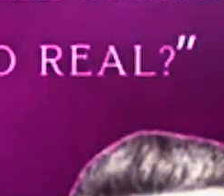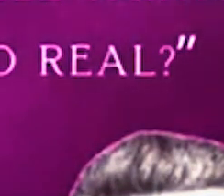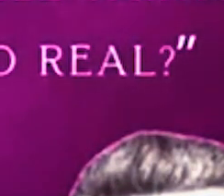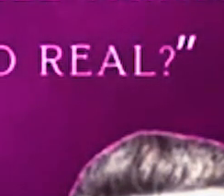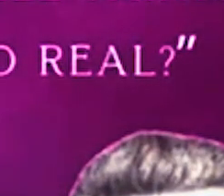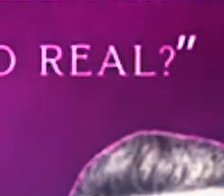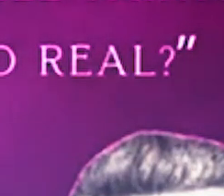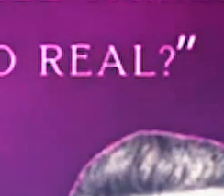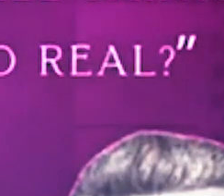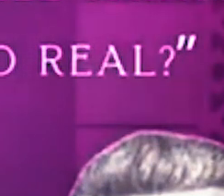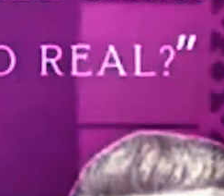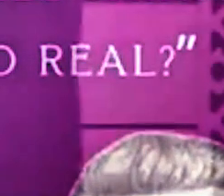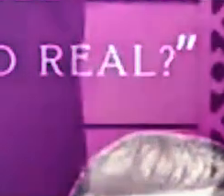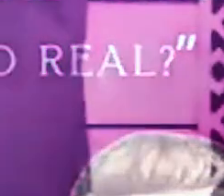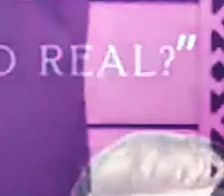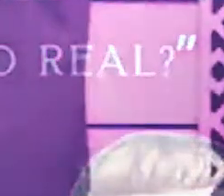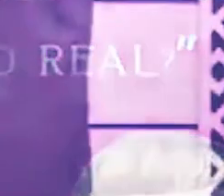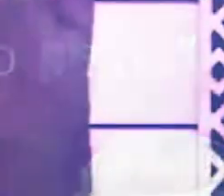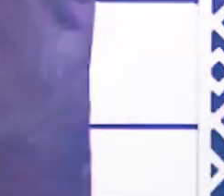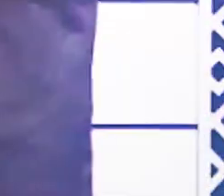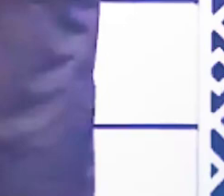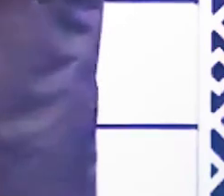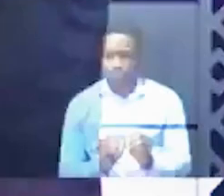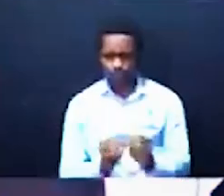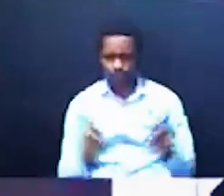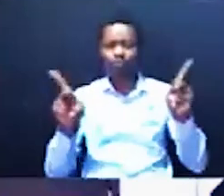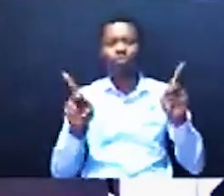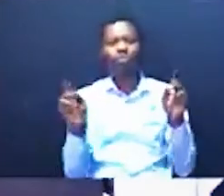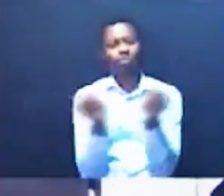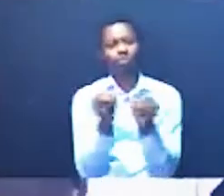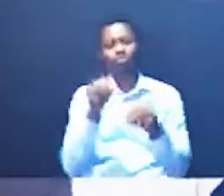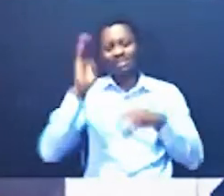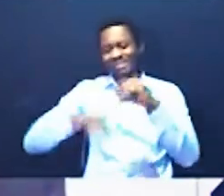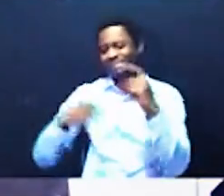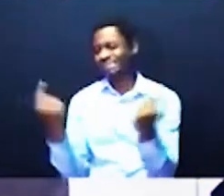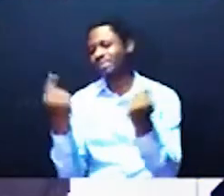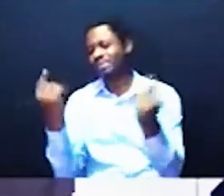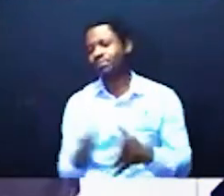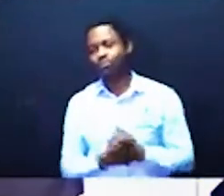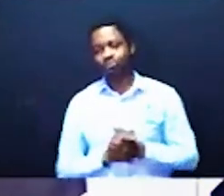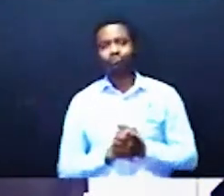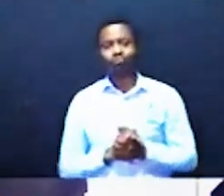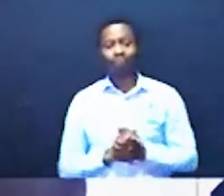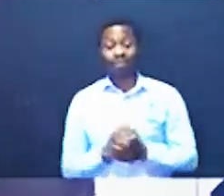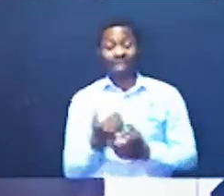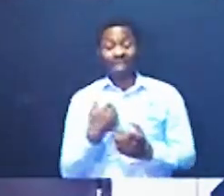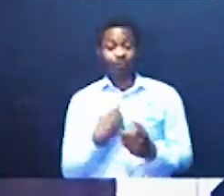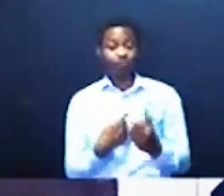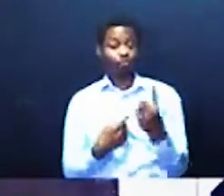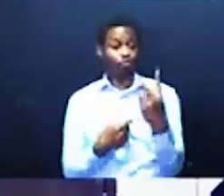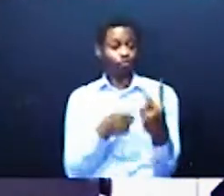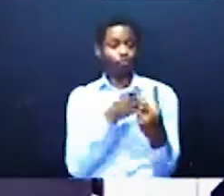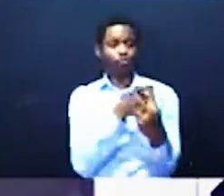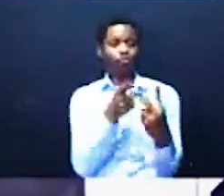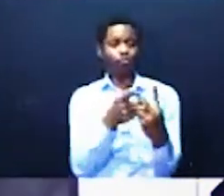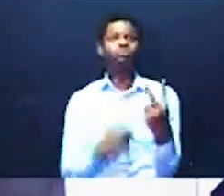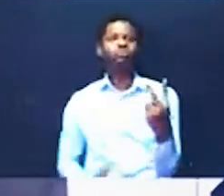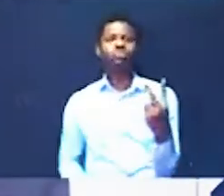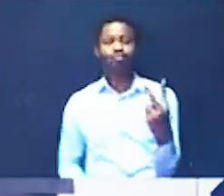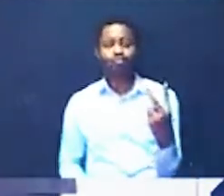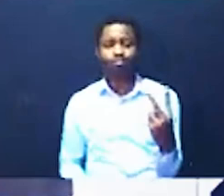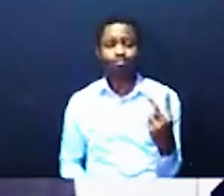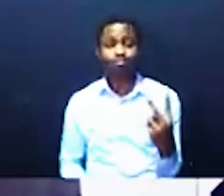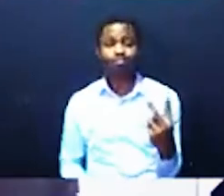bring 2 points out of this. Now the first one is, do not pollute